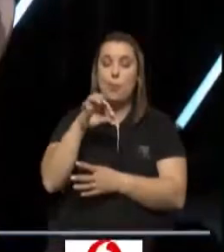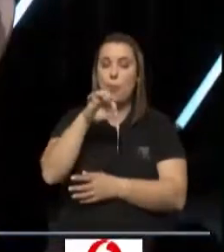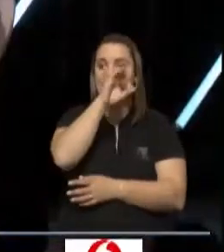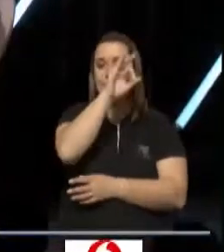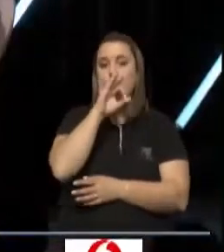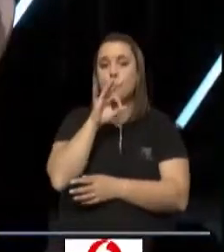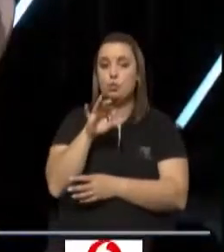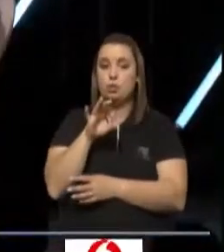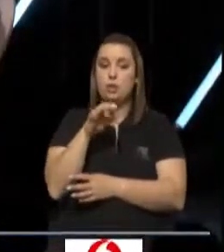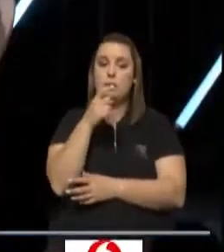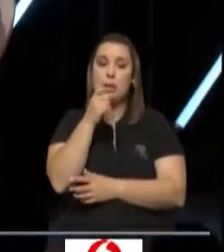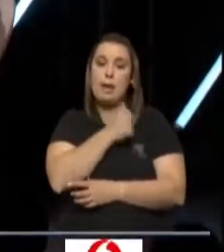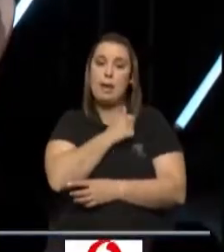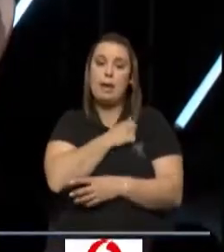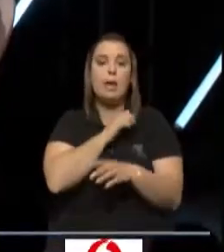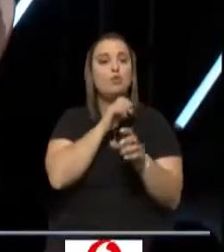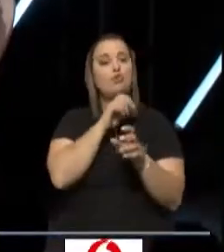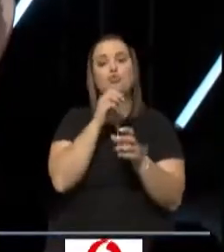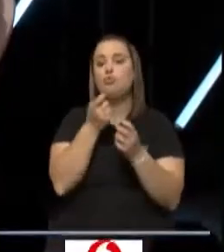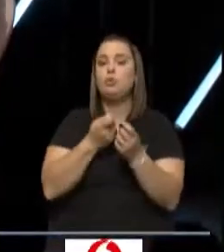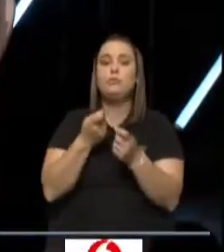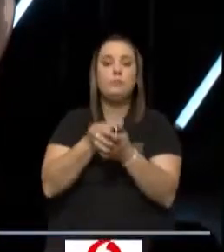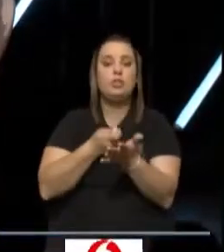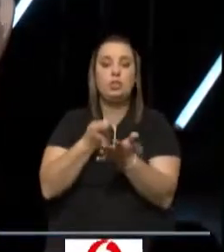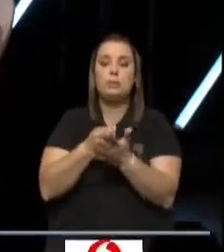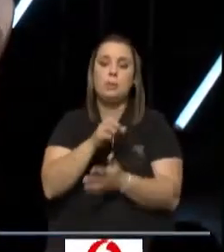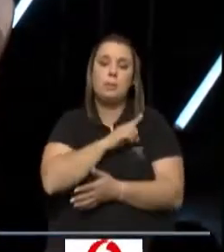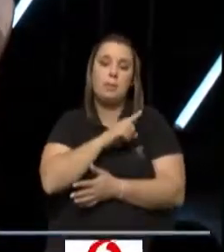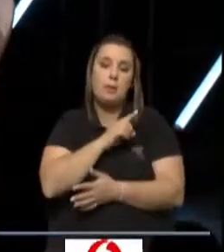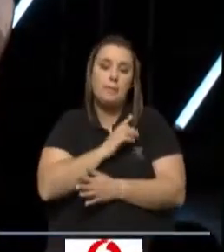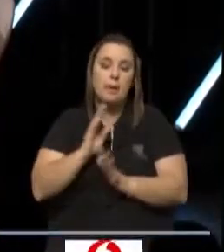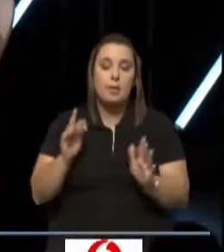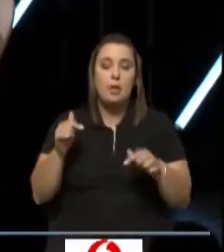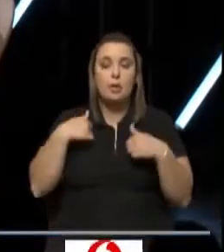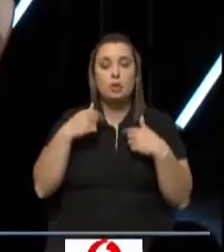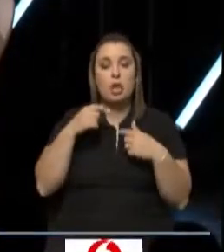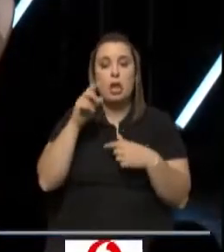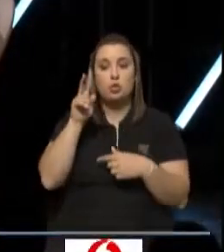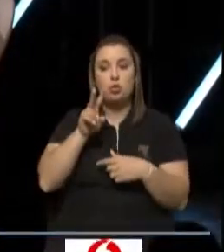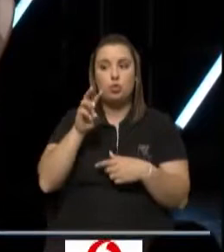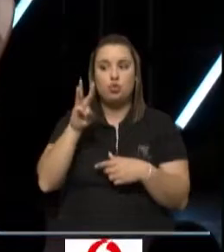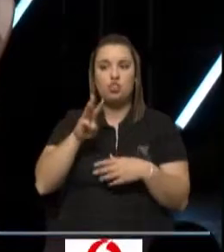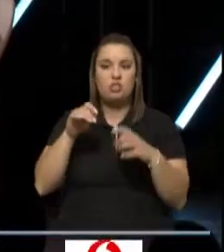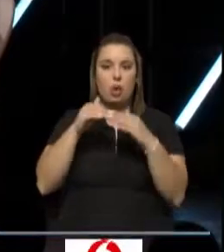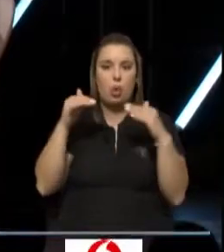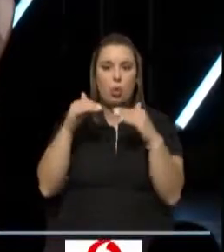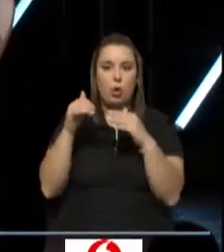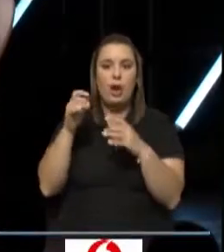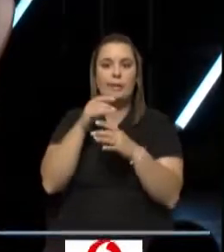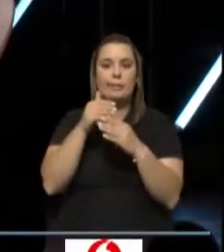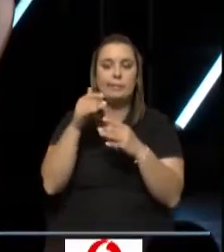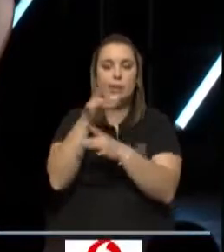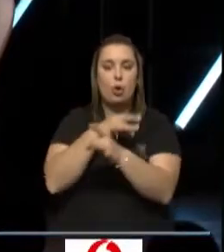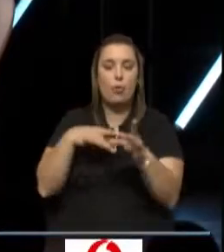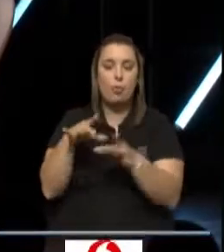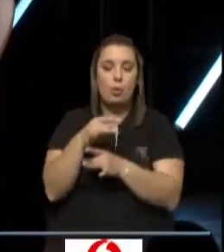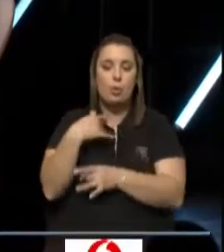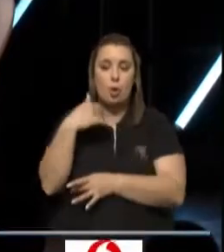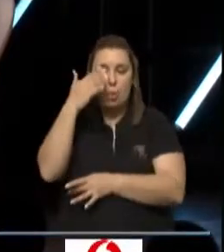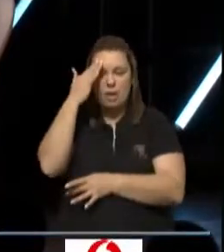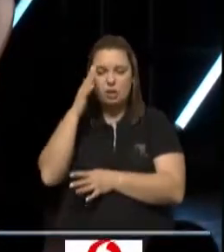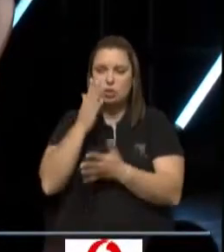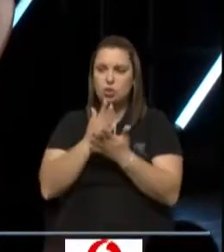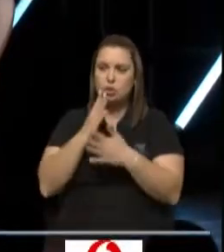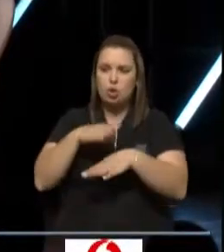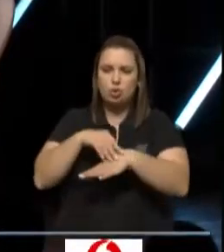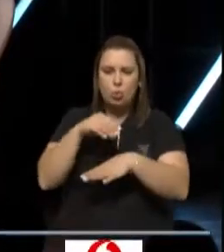published by Anacom. We are talking about 8% that are not covered by private investments. That means that Portugal is the second or